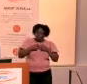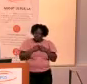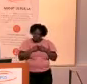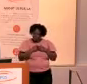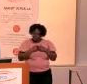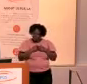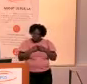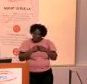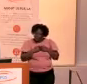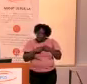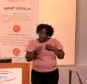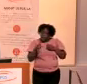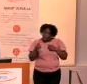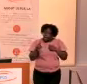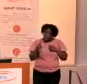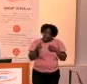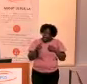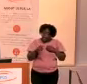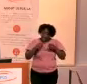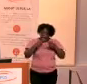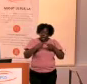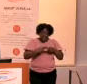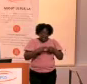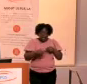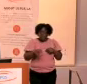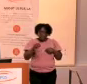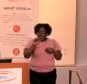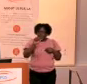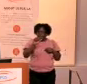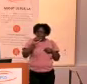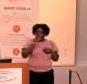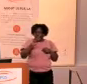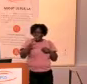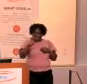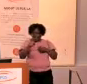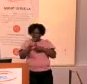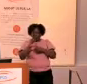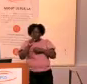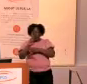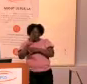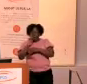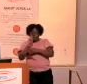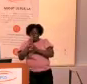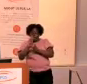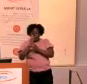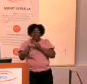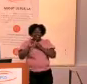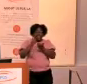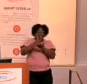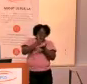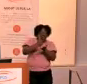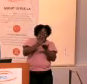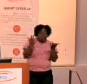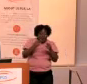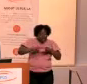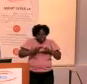also recommended to use a medication called an ACE inhibitor or an ARB, because this can help decrease